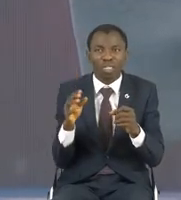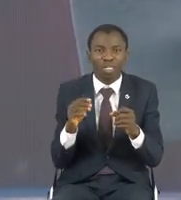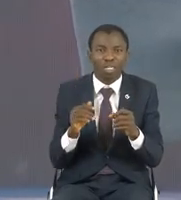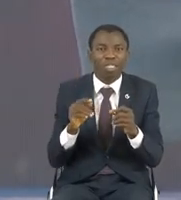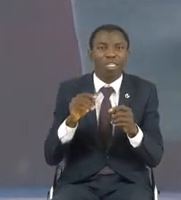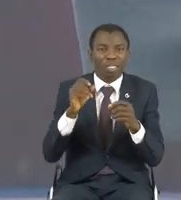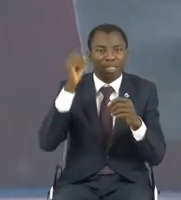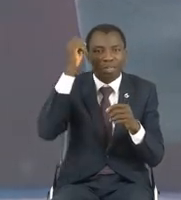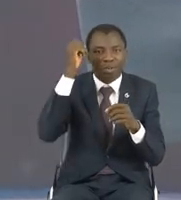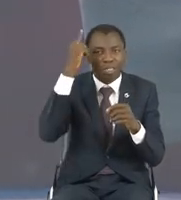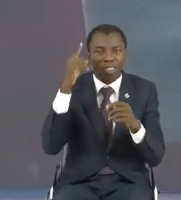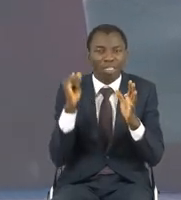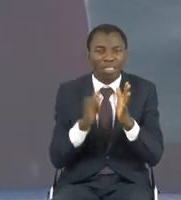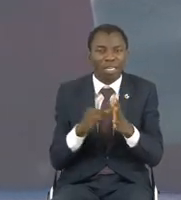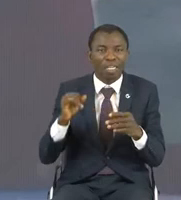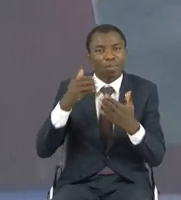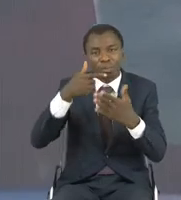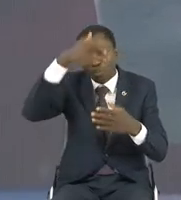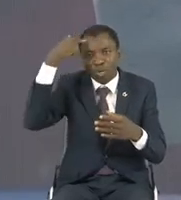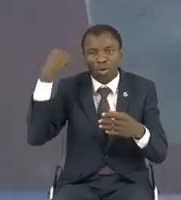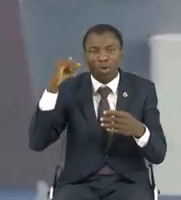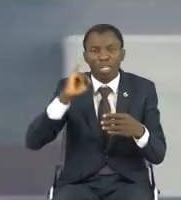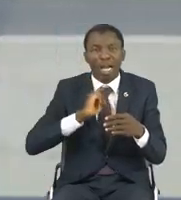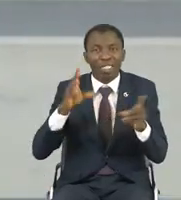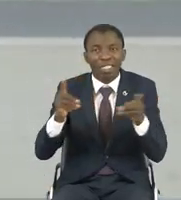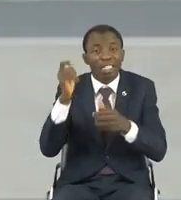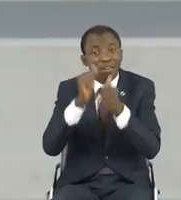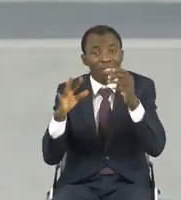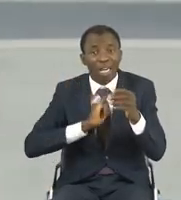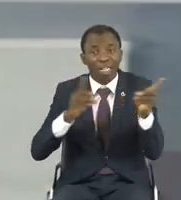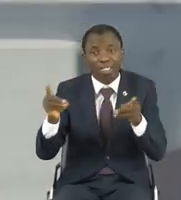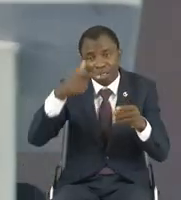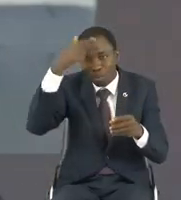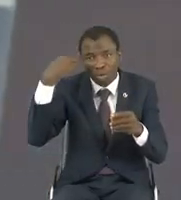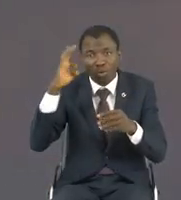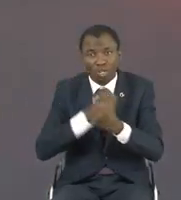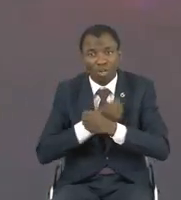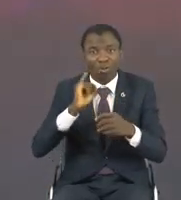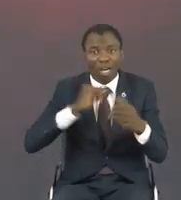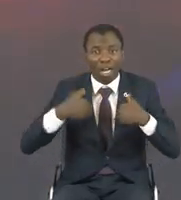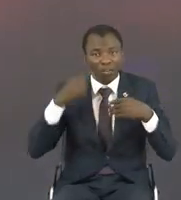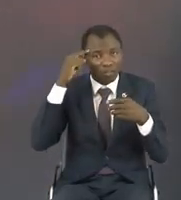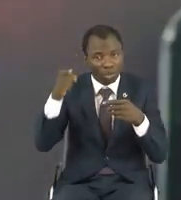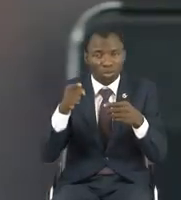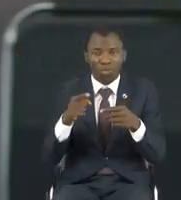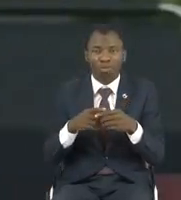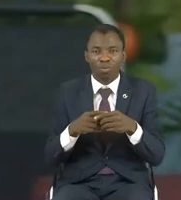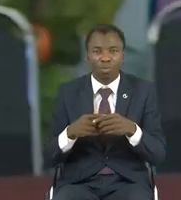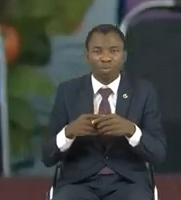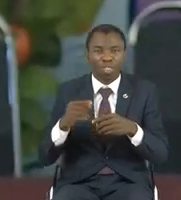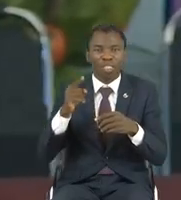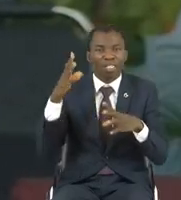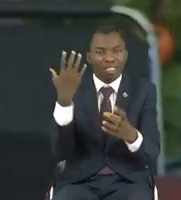the love I have for you. Would you go out of this place making up your mind, taking a